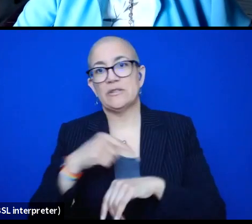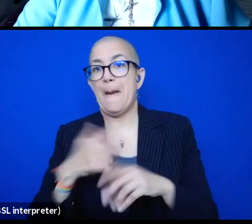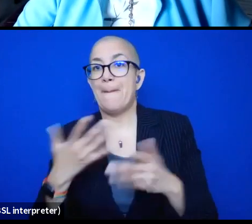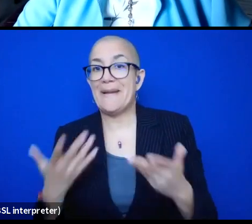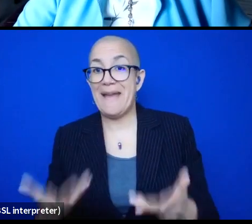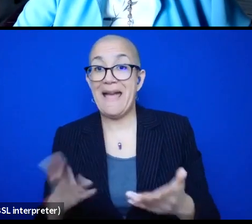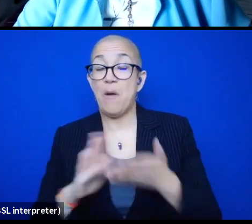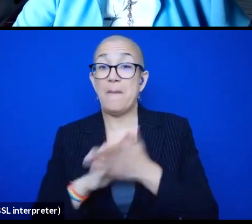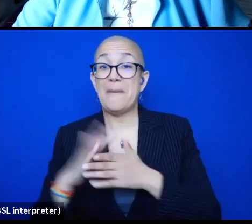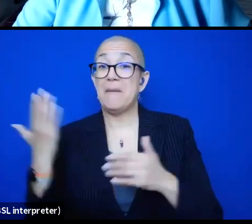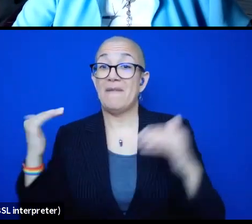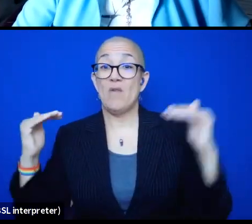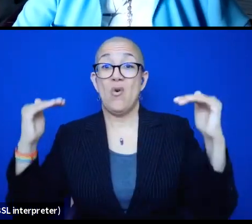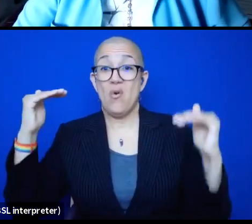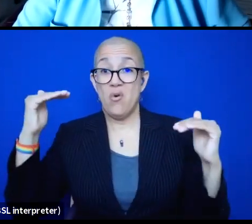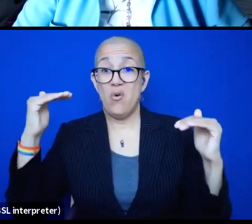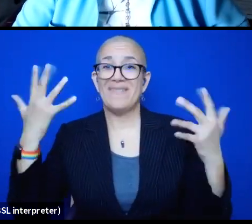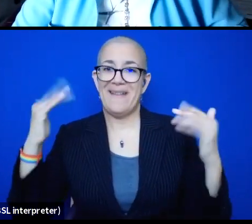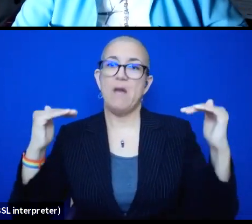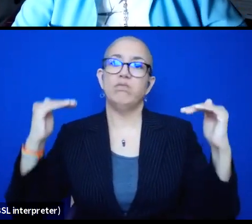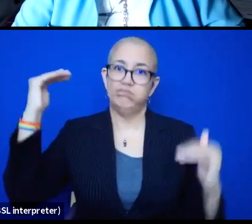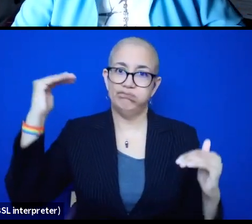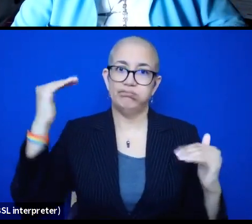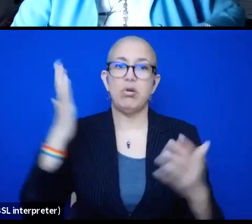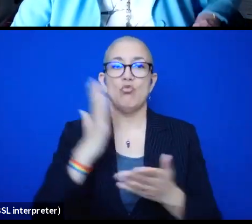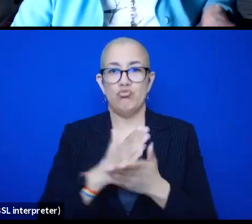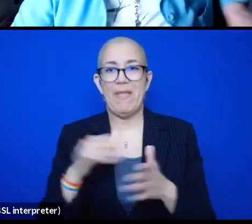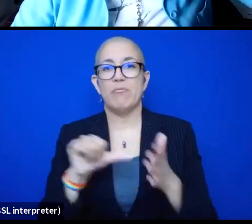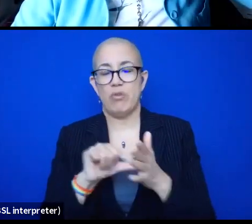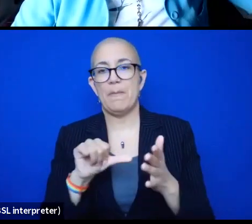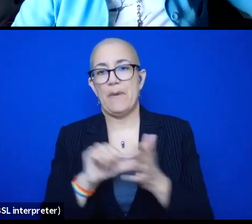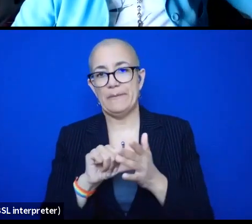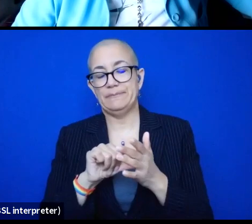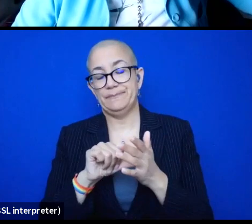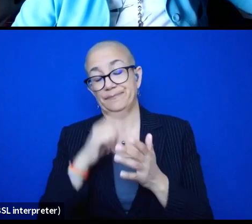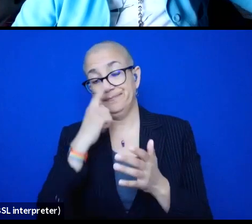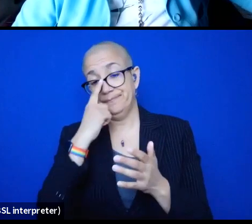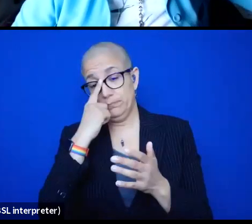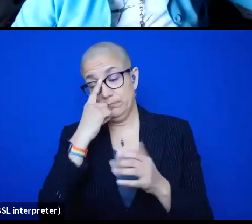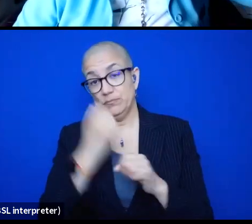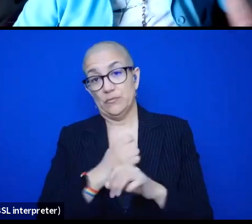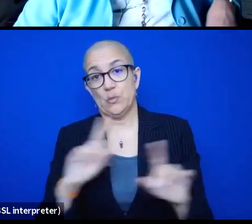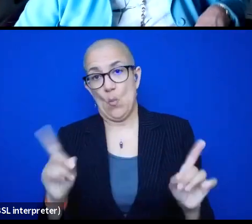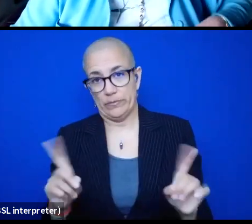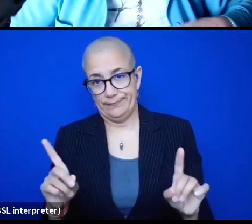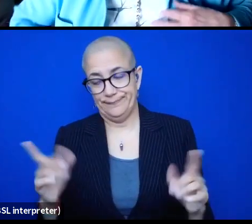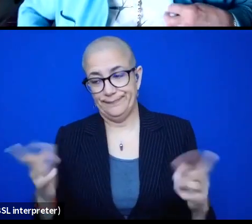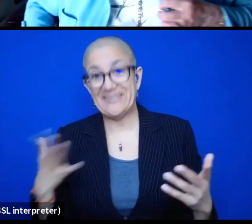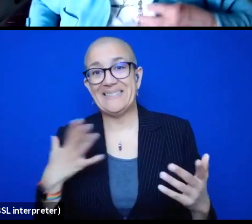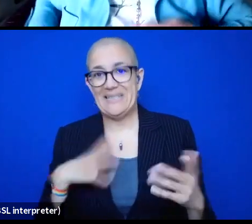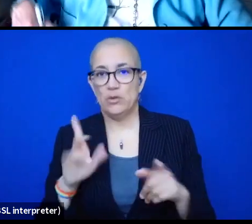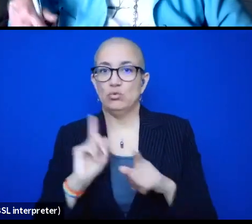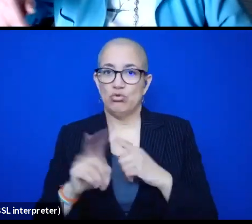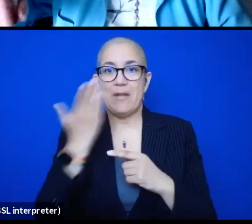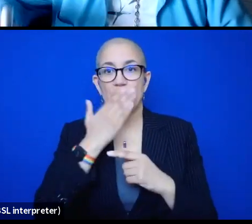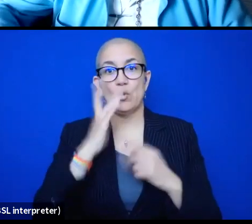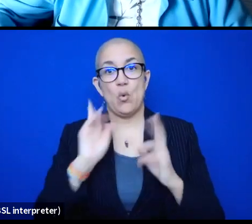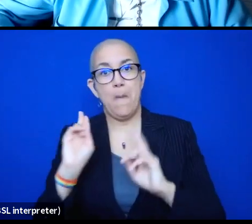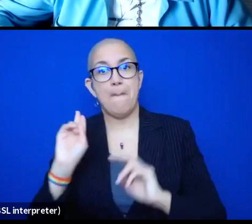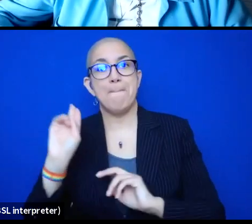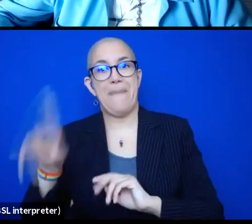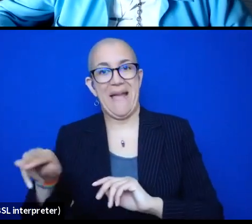and it's a real problem. So what do you do? Well, first of all, you try to get school back safely as soon as you